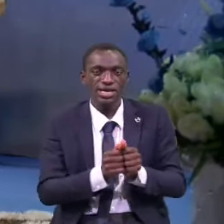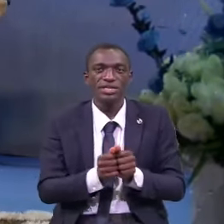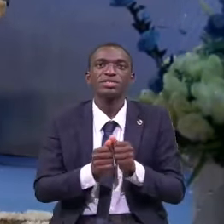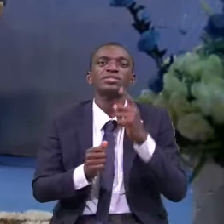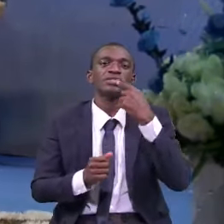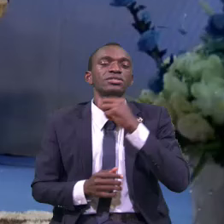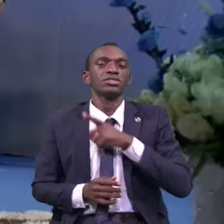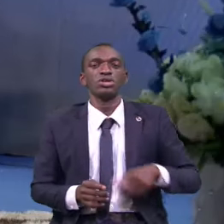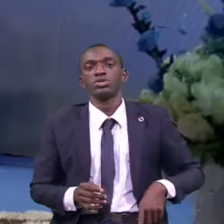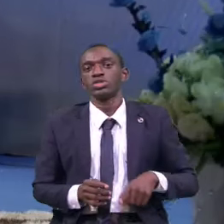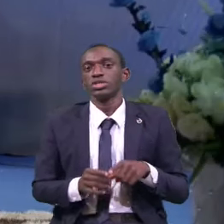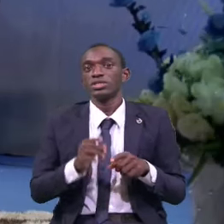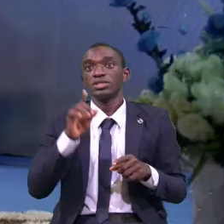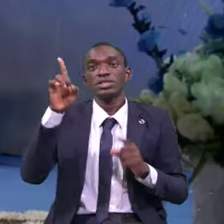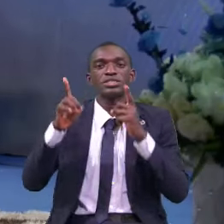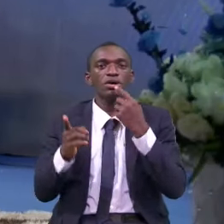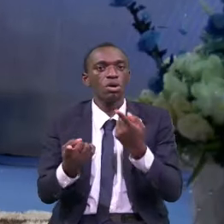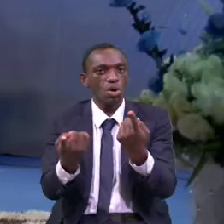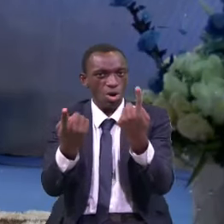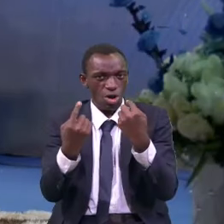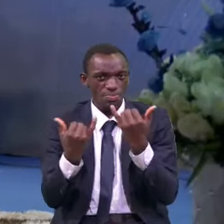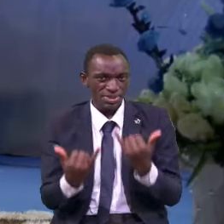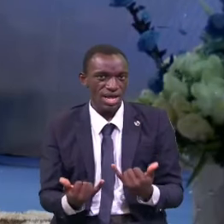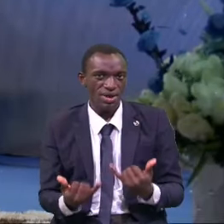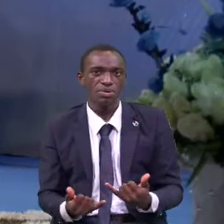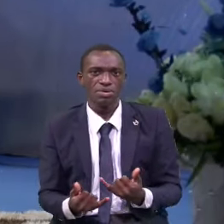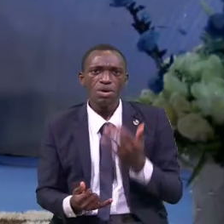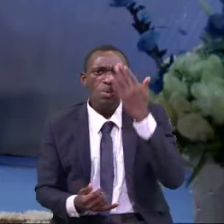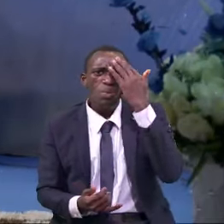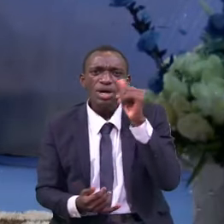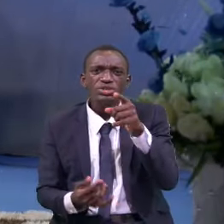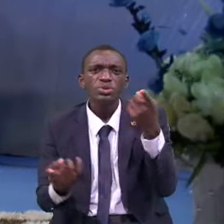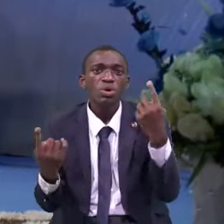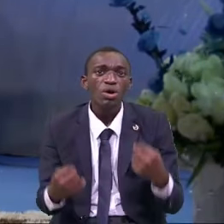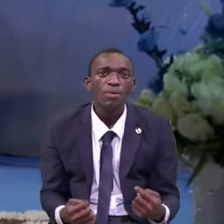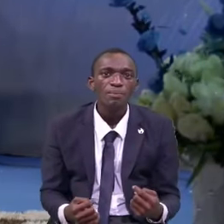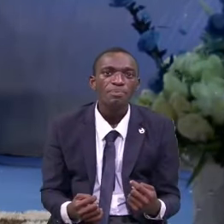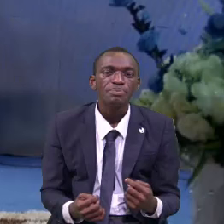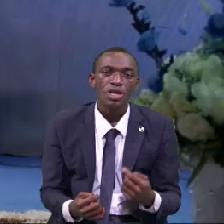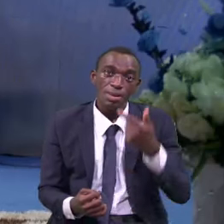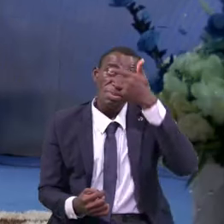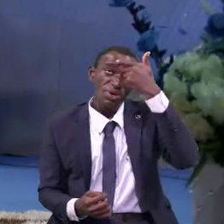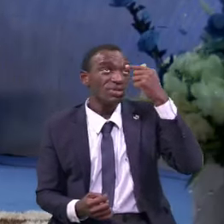Come now. Why do you come? Because the Savior